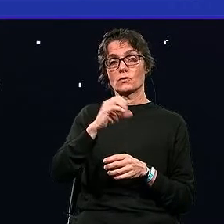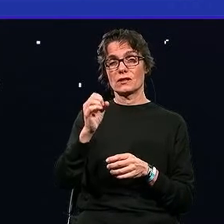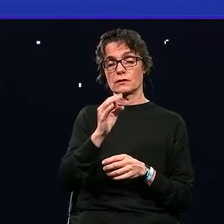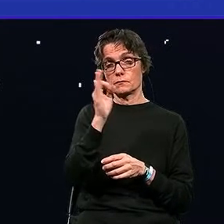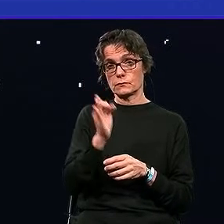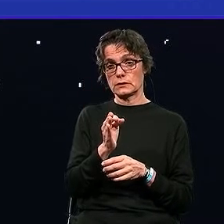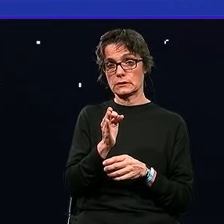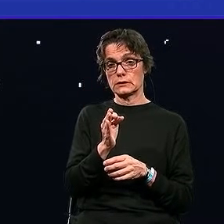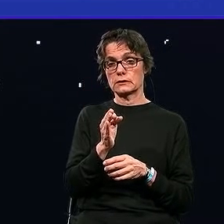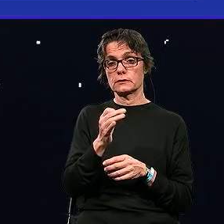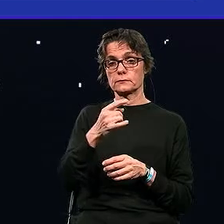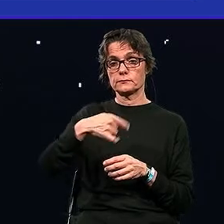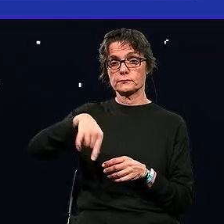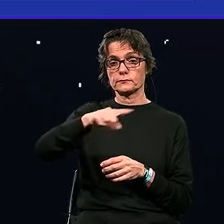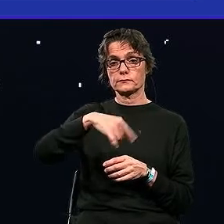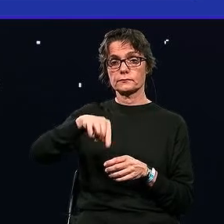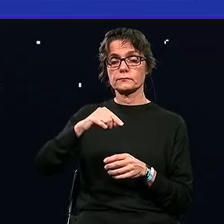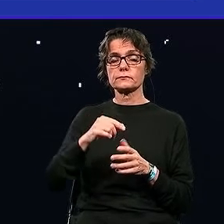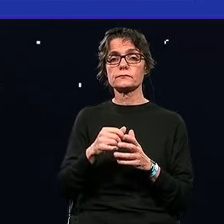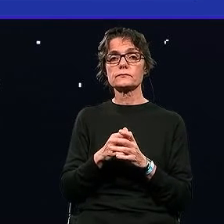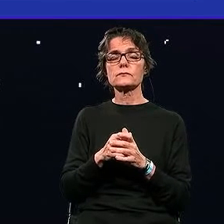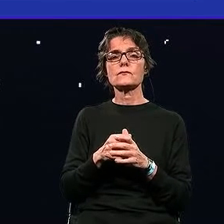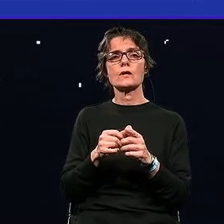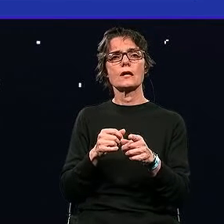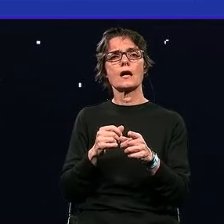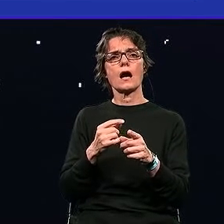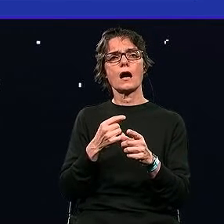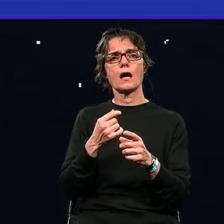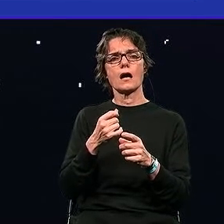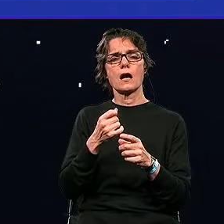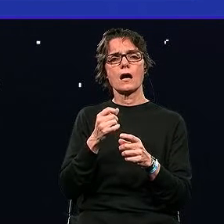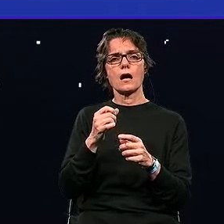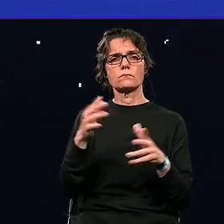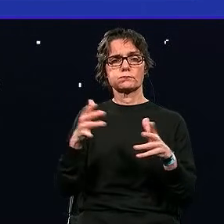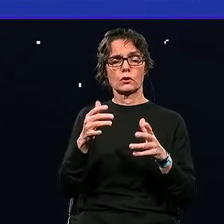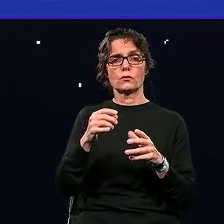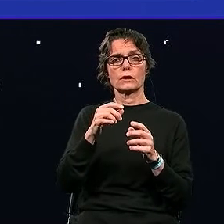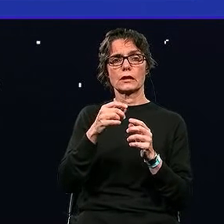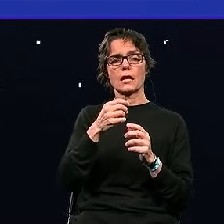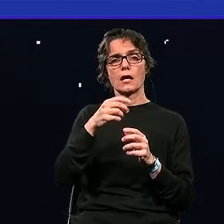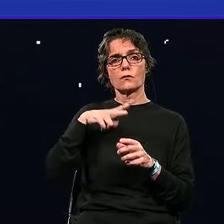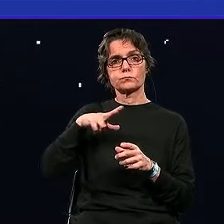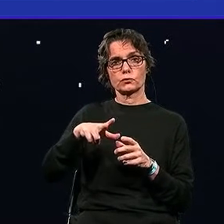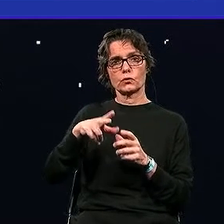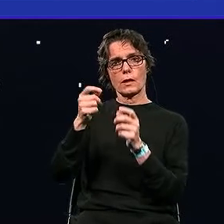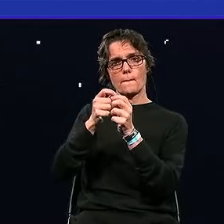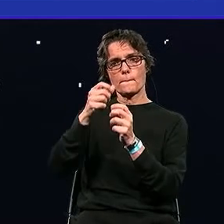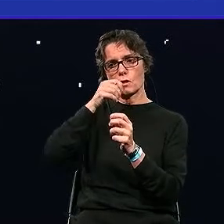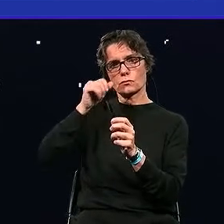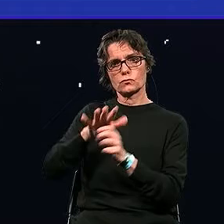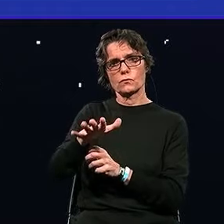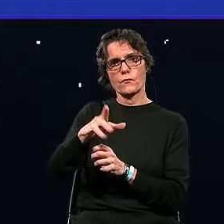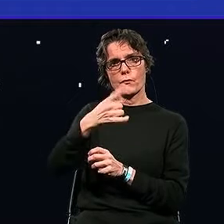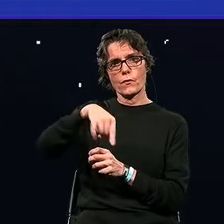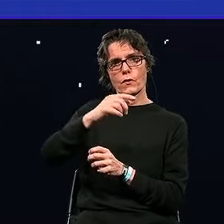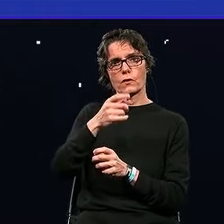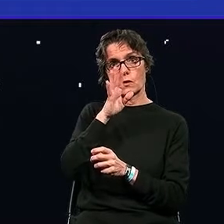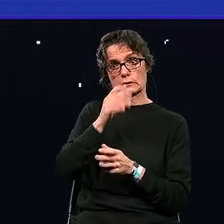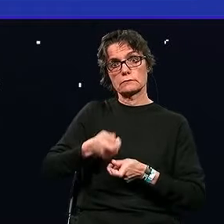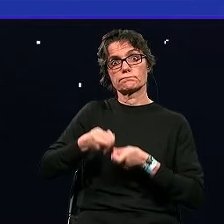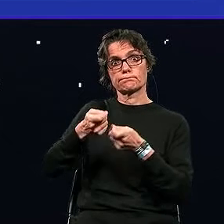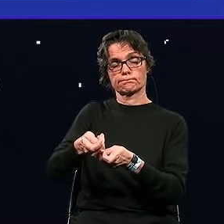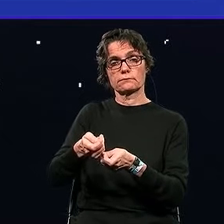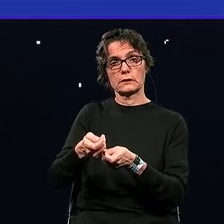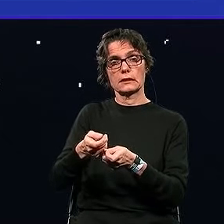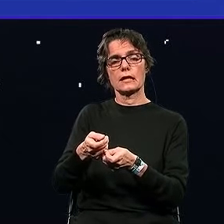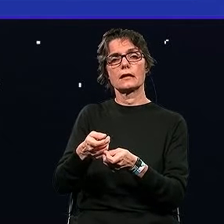fields we have in Europe are deeper than that. There are big ones off the coast of Portugal, and actually, if we were investing in floating wind,